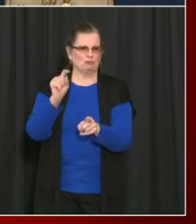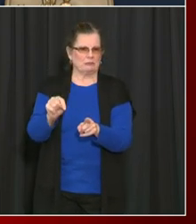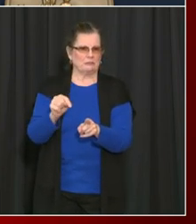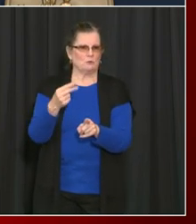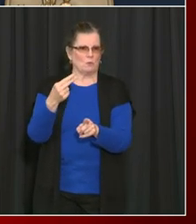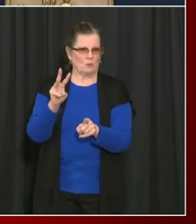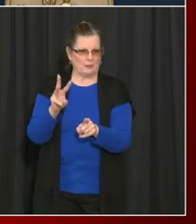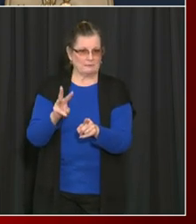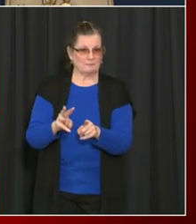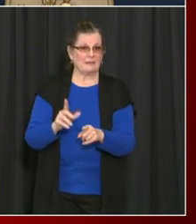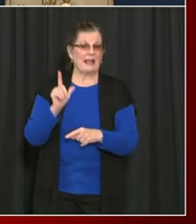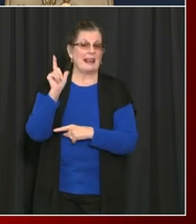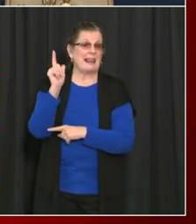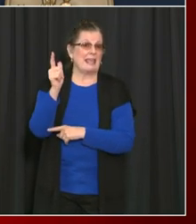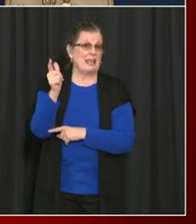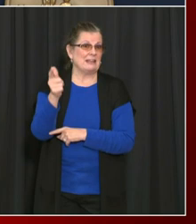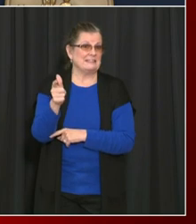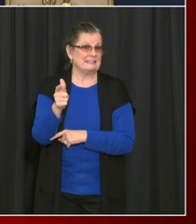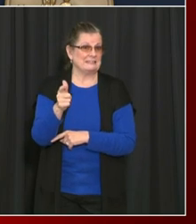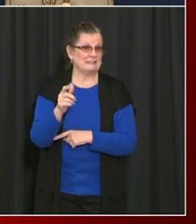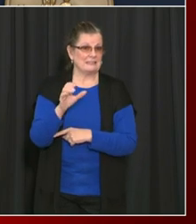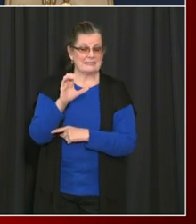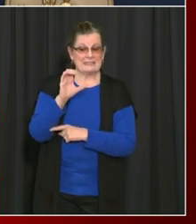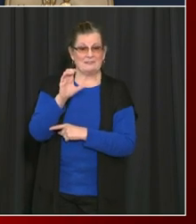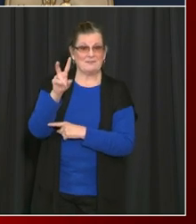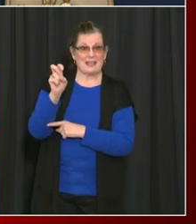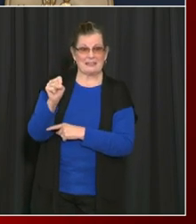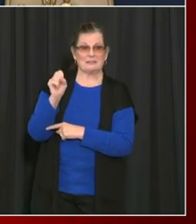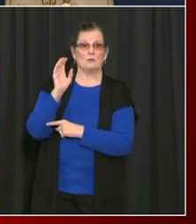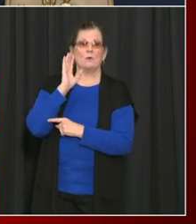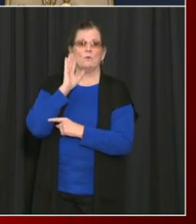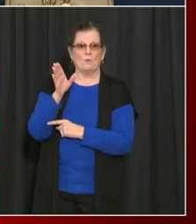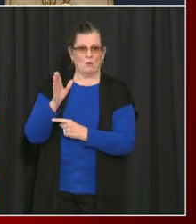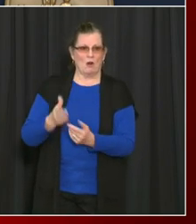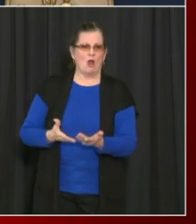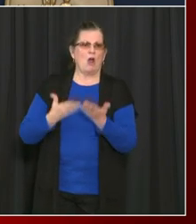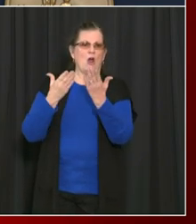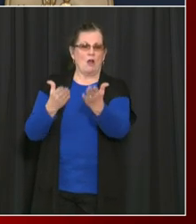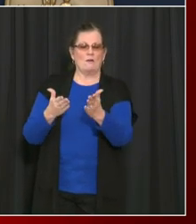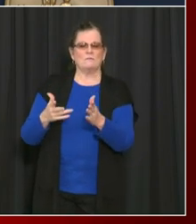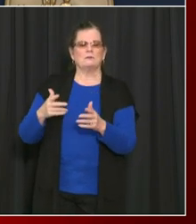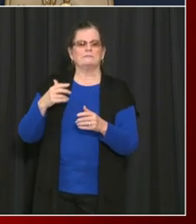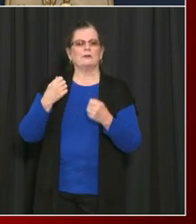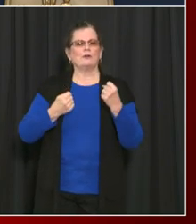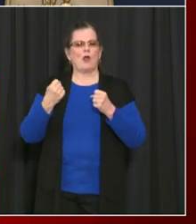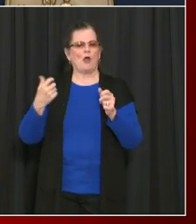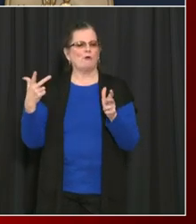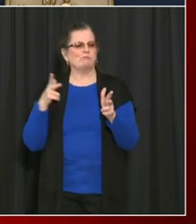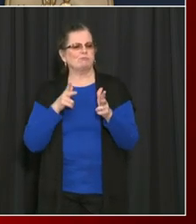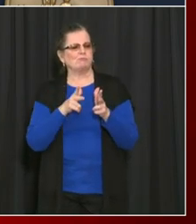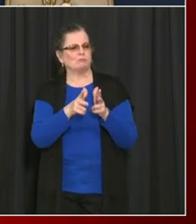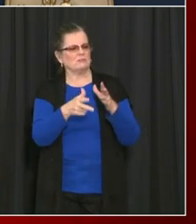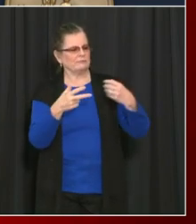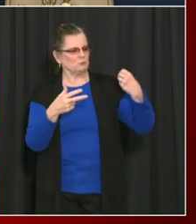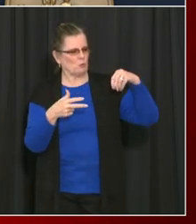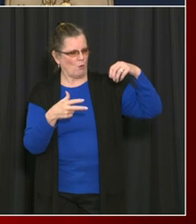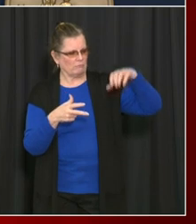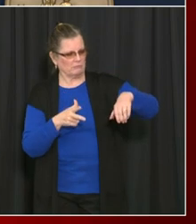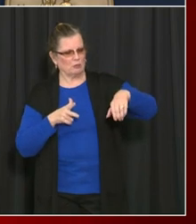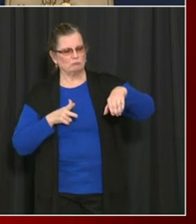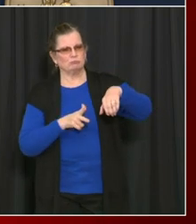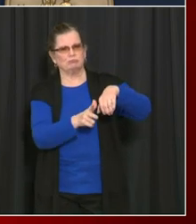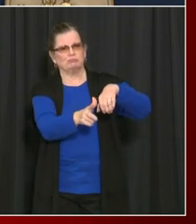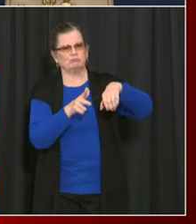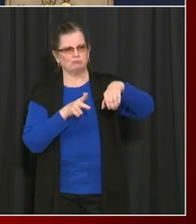will be announcing that it will offer drive-through testing at several locations in Washington,